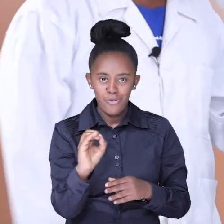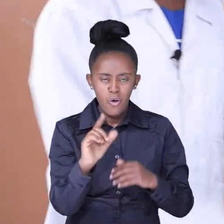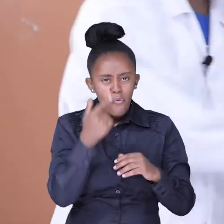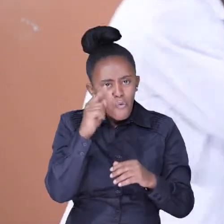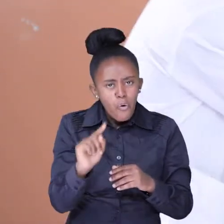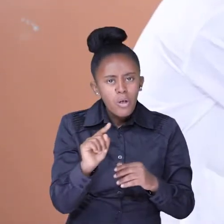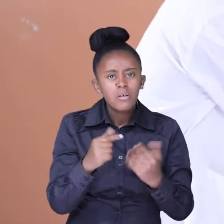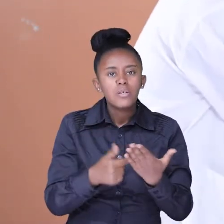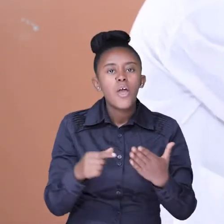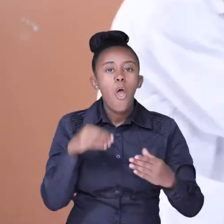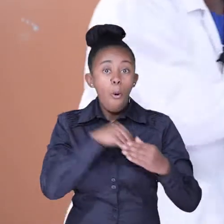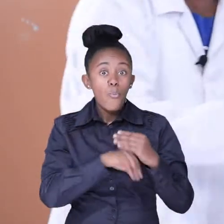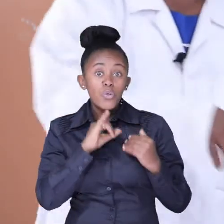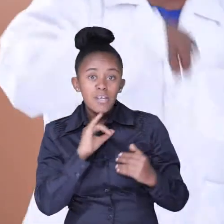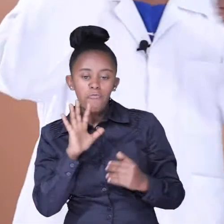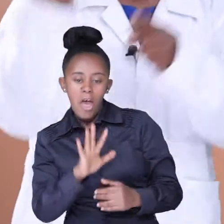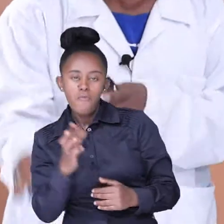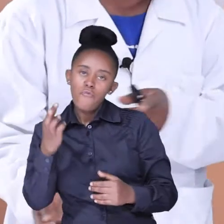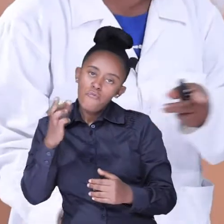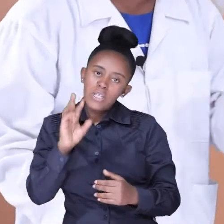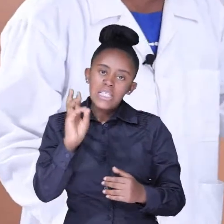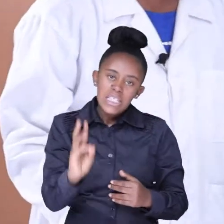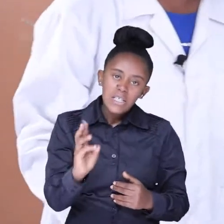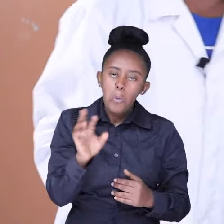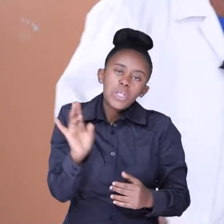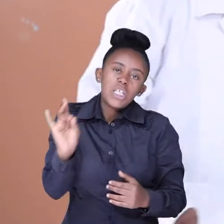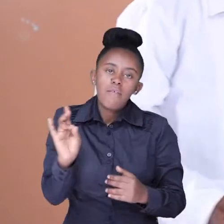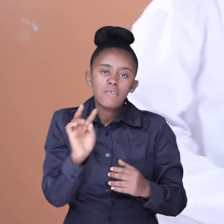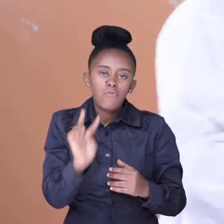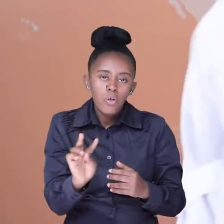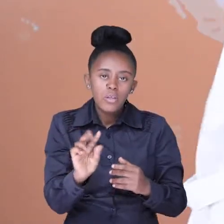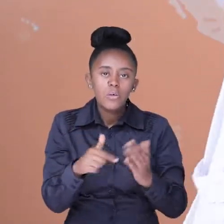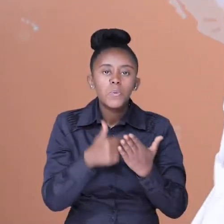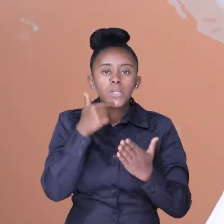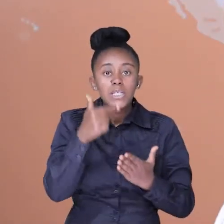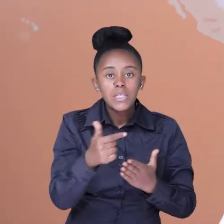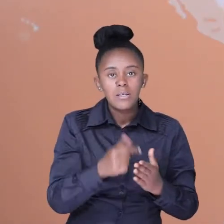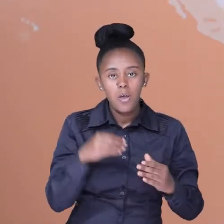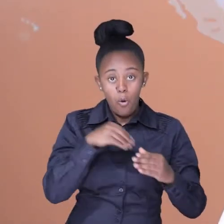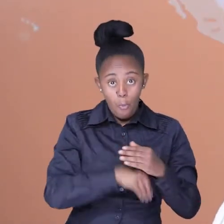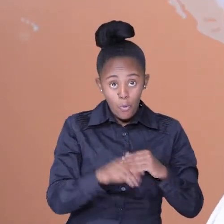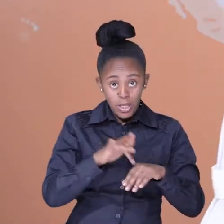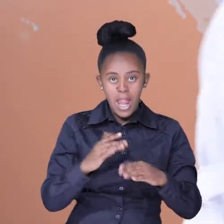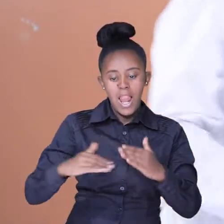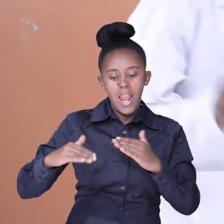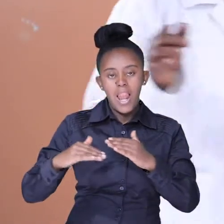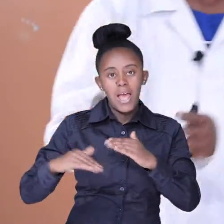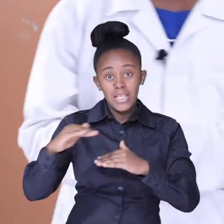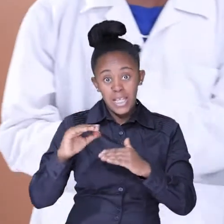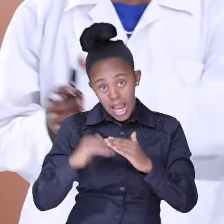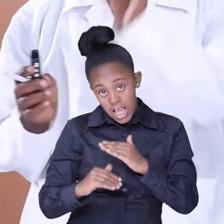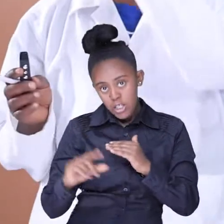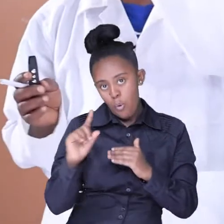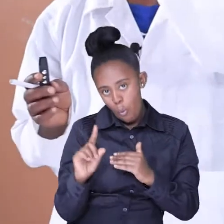For input is 5 or 6 or 7 volt, in case we say the input is less 1. After